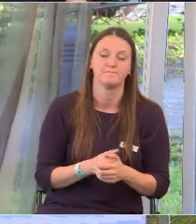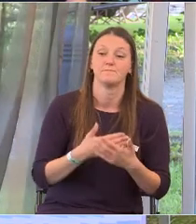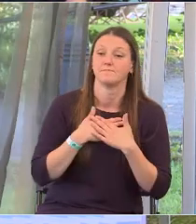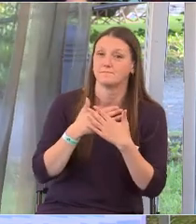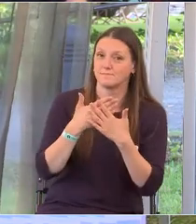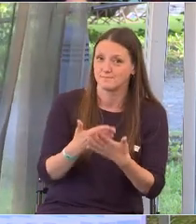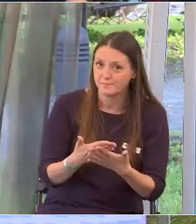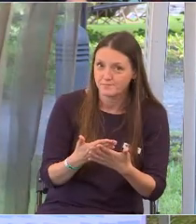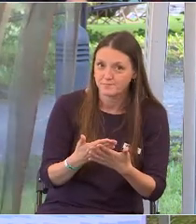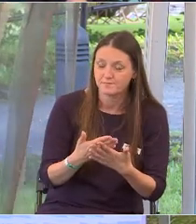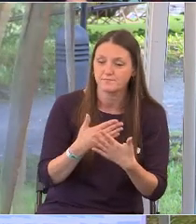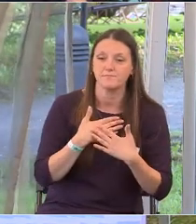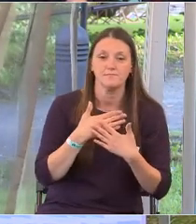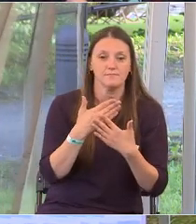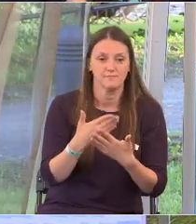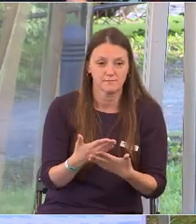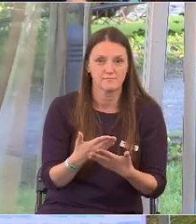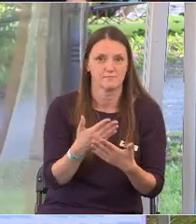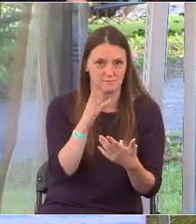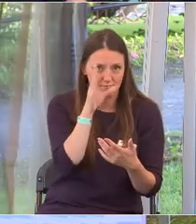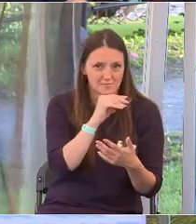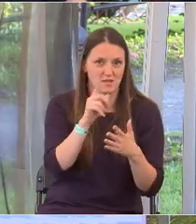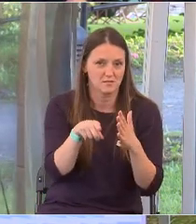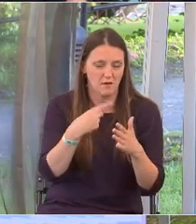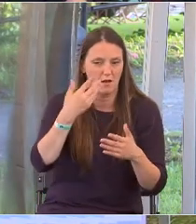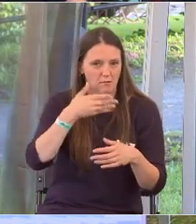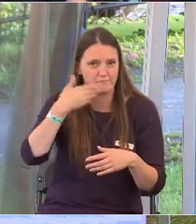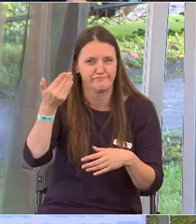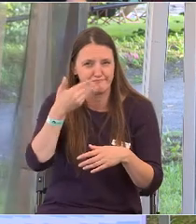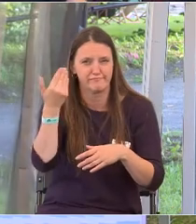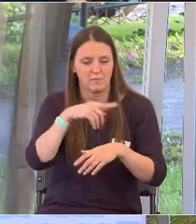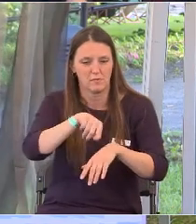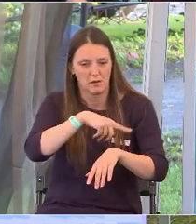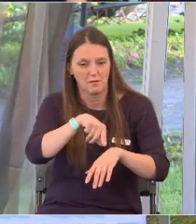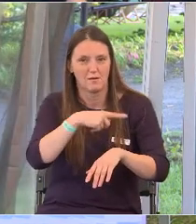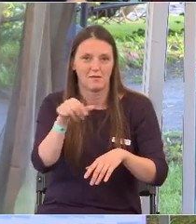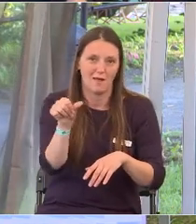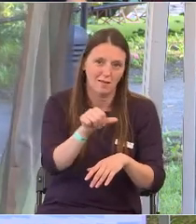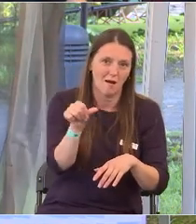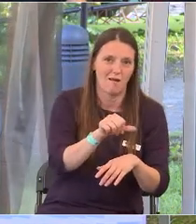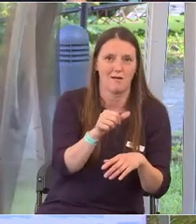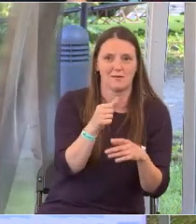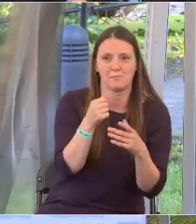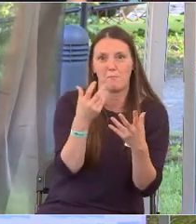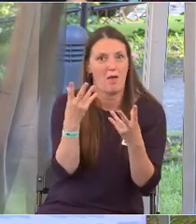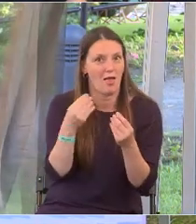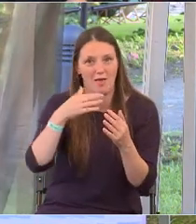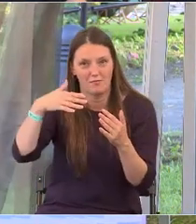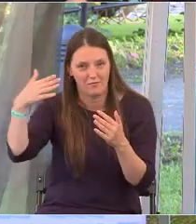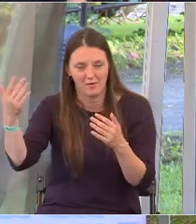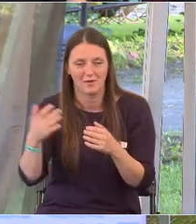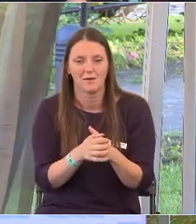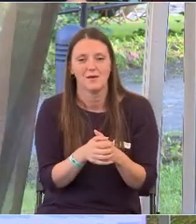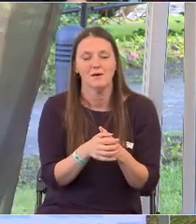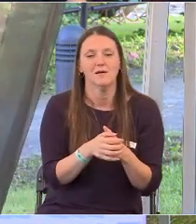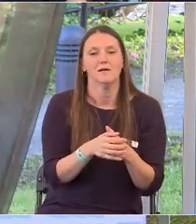This is something that I mean, maybe this is the one for our assemblies and we have to discuss about this,